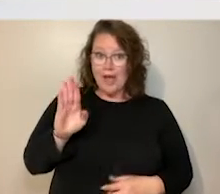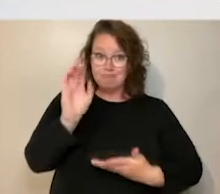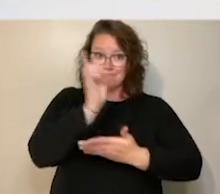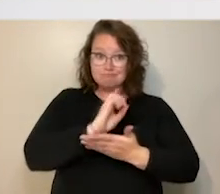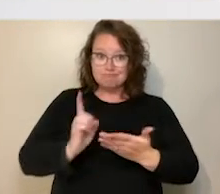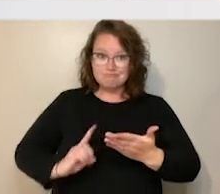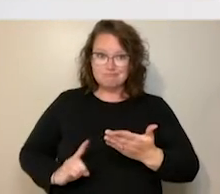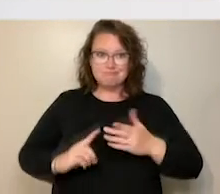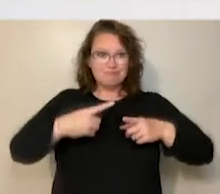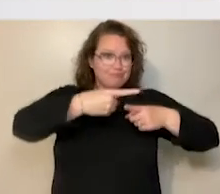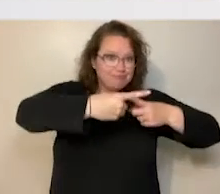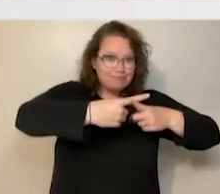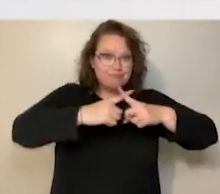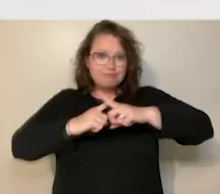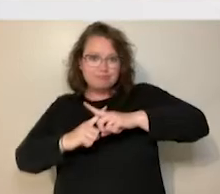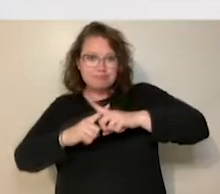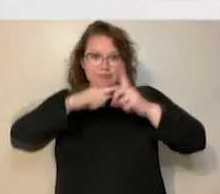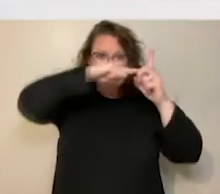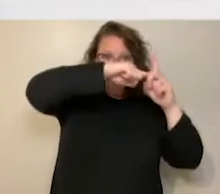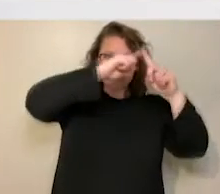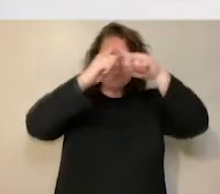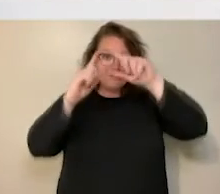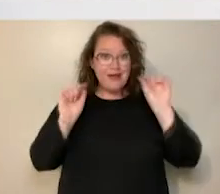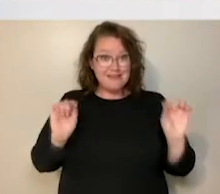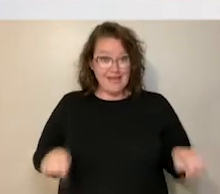Make a crisscross there in the middle.